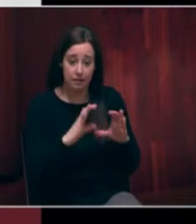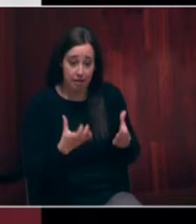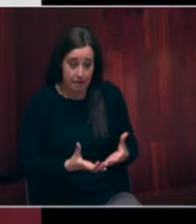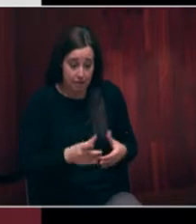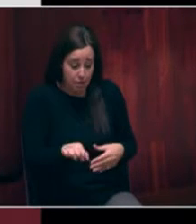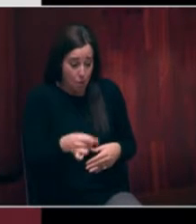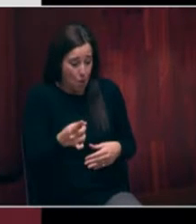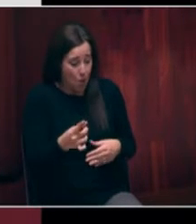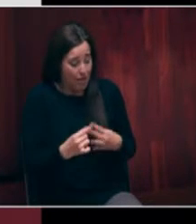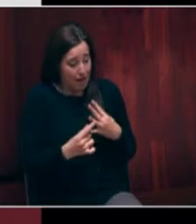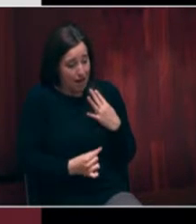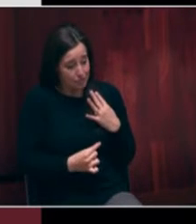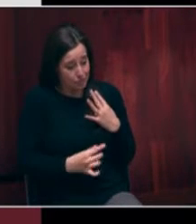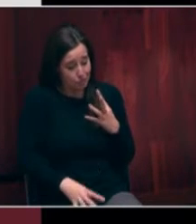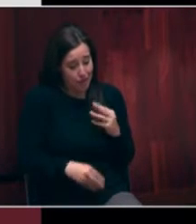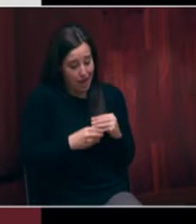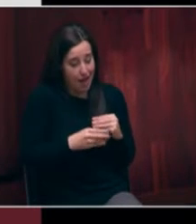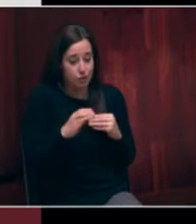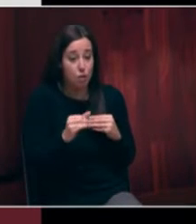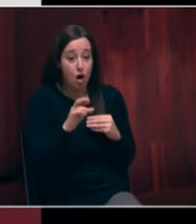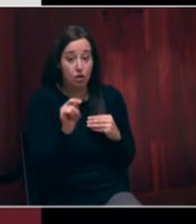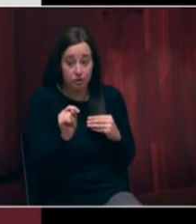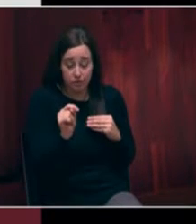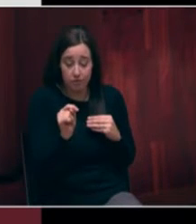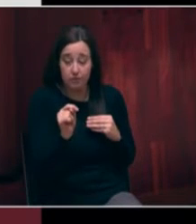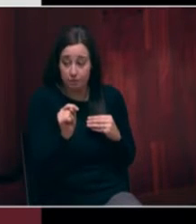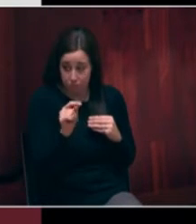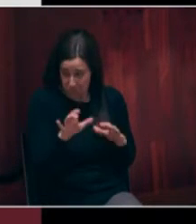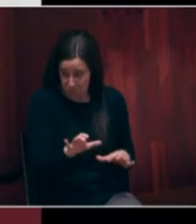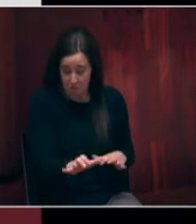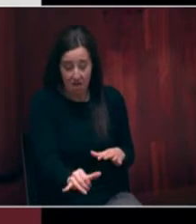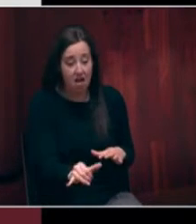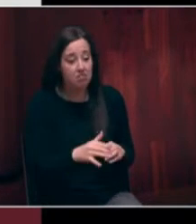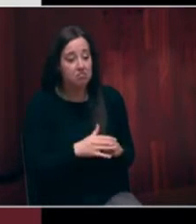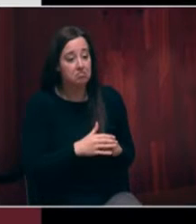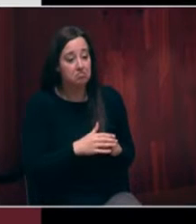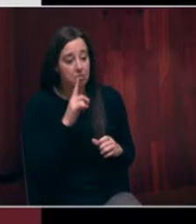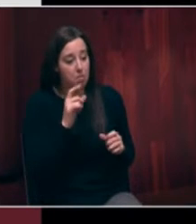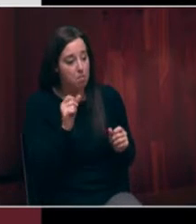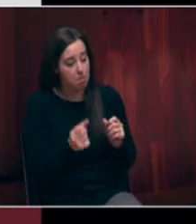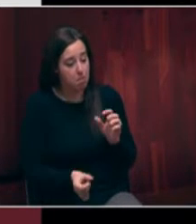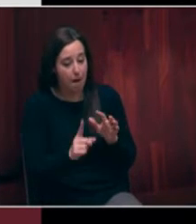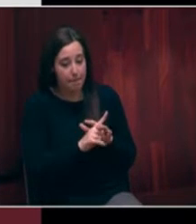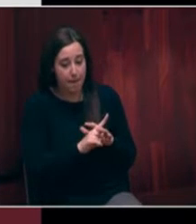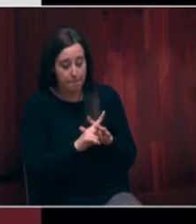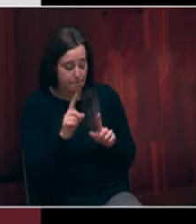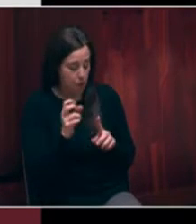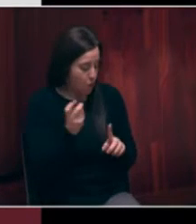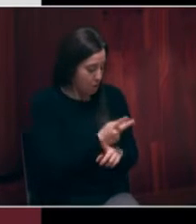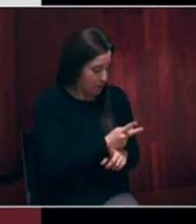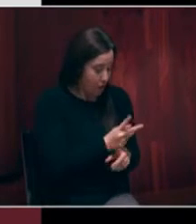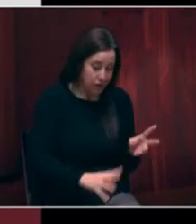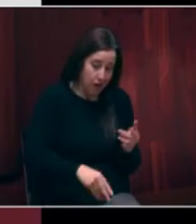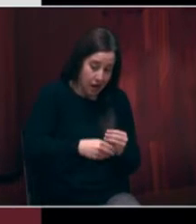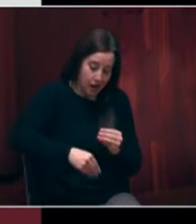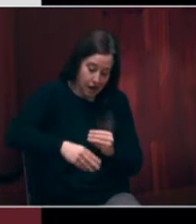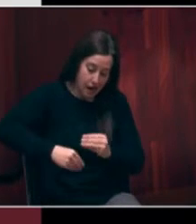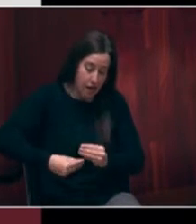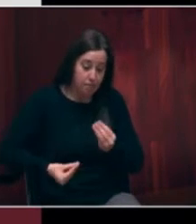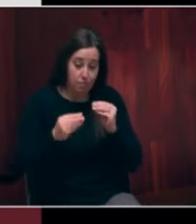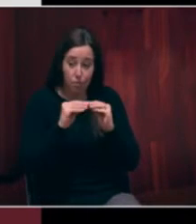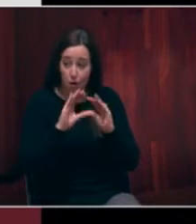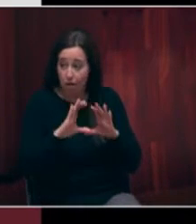option you will have is to add it to the cart. You'll do that. It'll pop up here. You can go back to shopping, add more items if you want more courses,